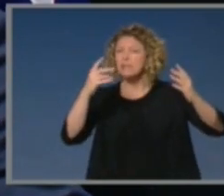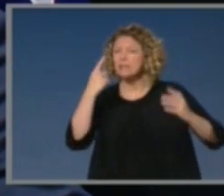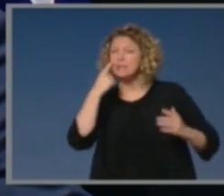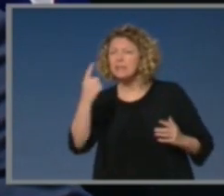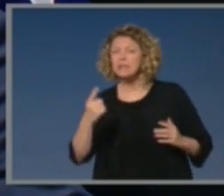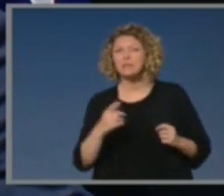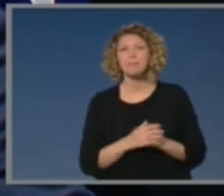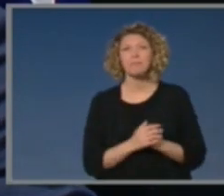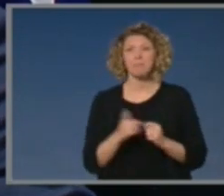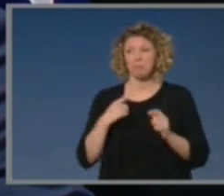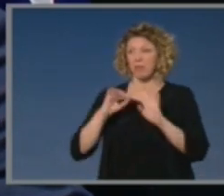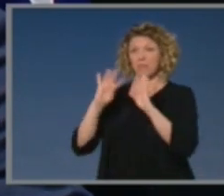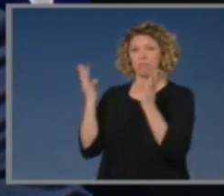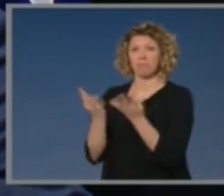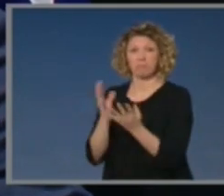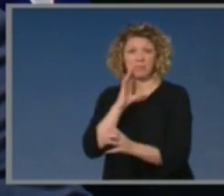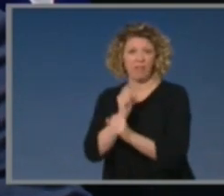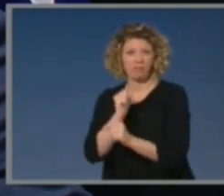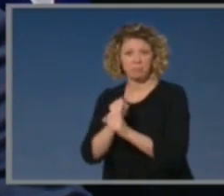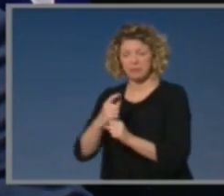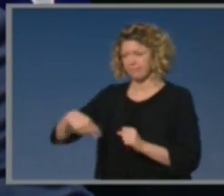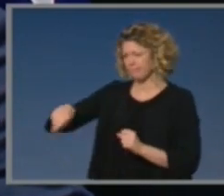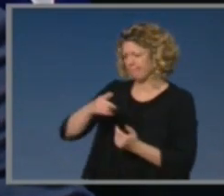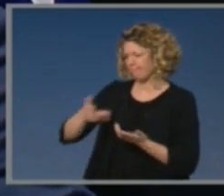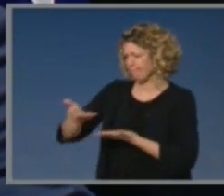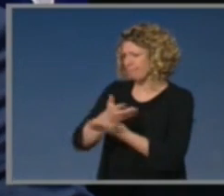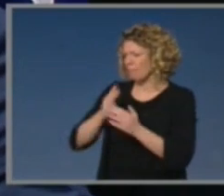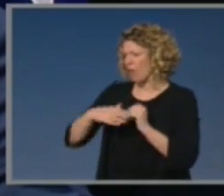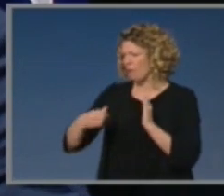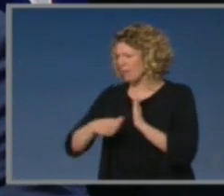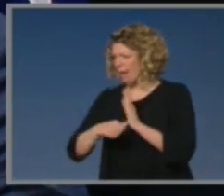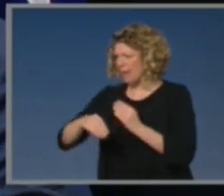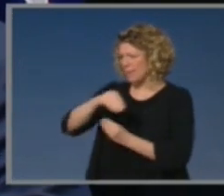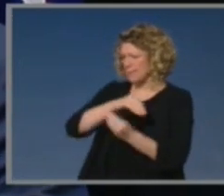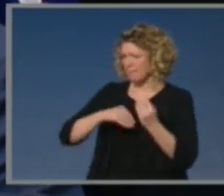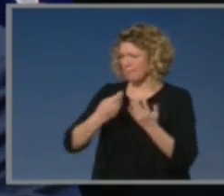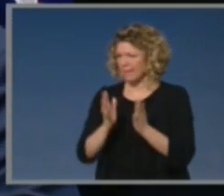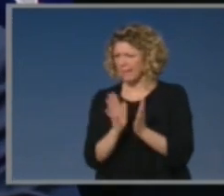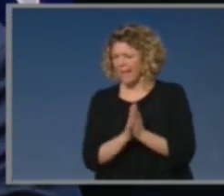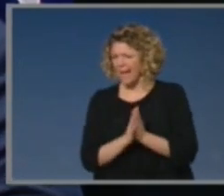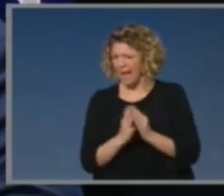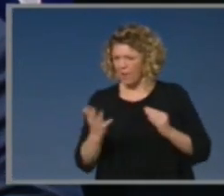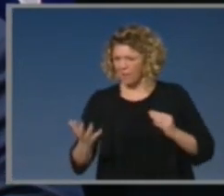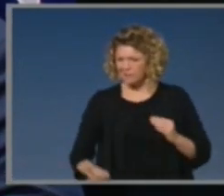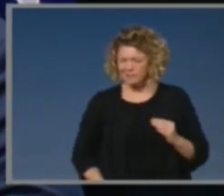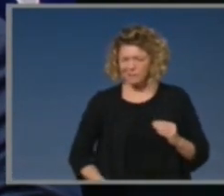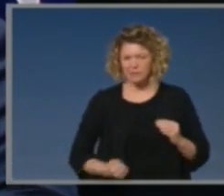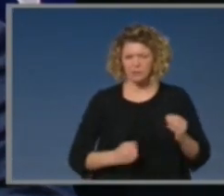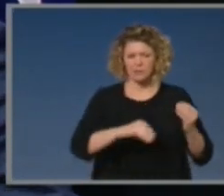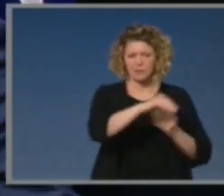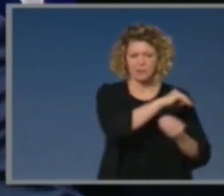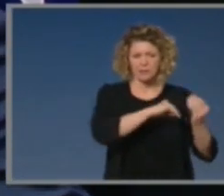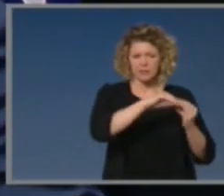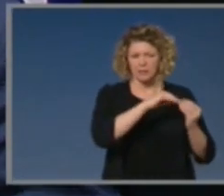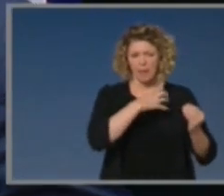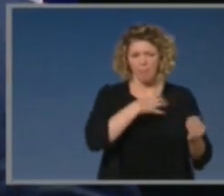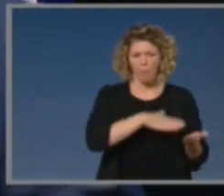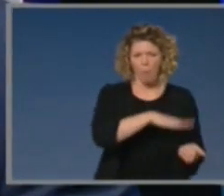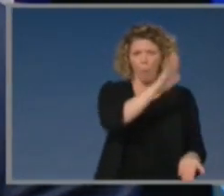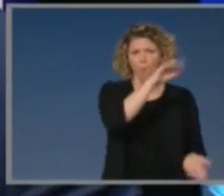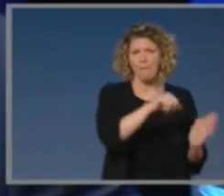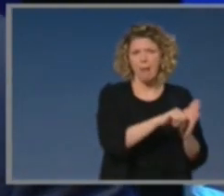Treasury benches. We've also been very clear that the way to grow your revenues is to grow your economy, and the way to ensure you can support